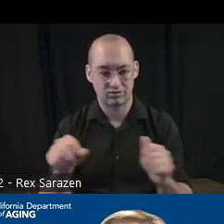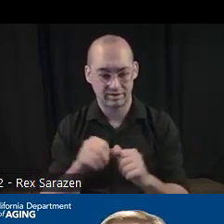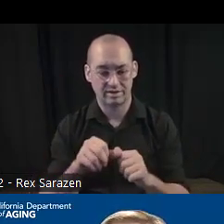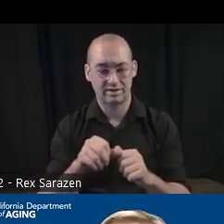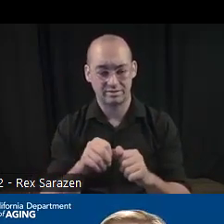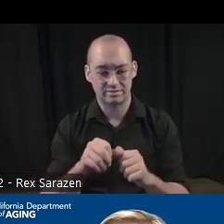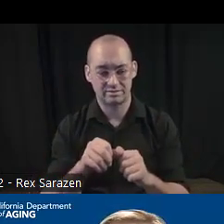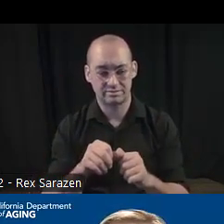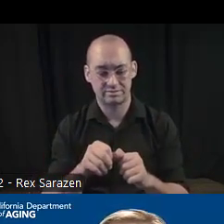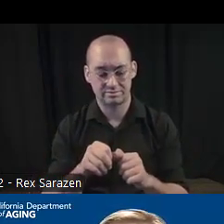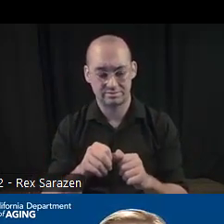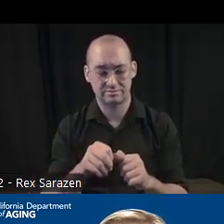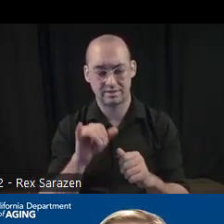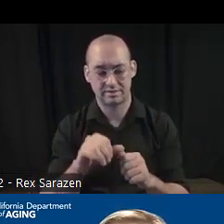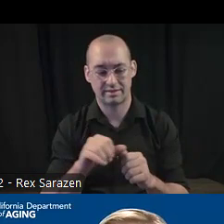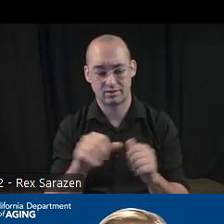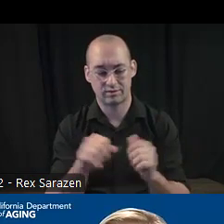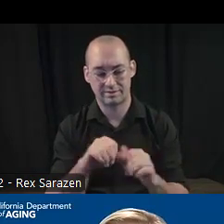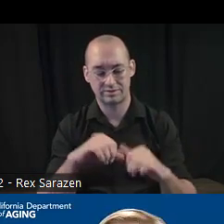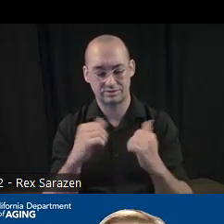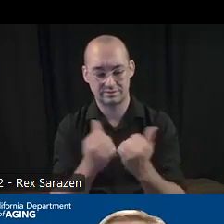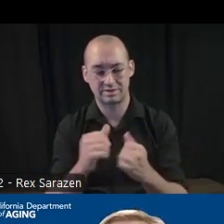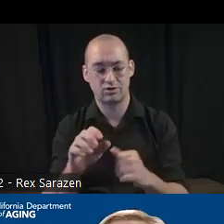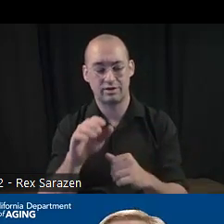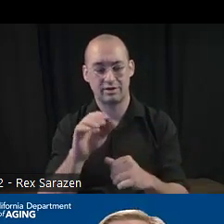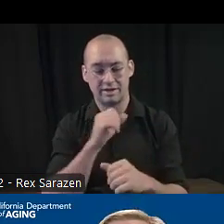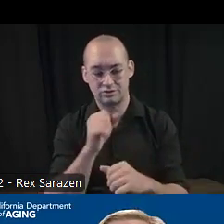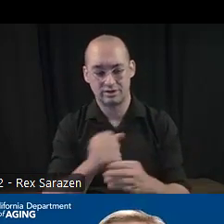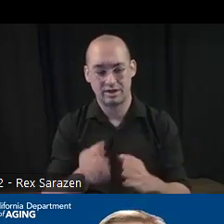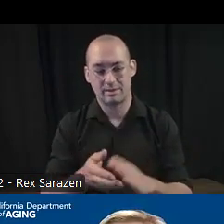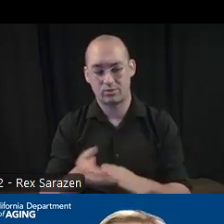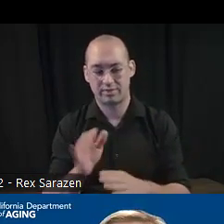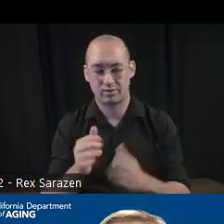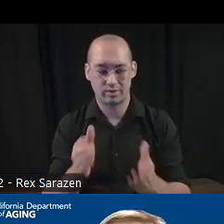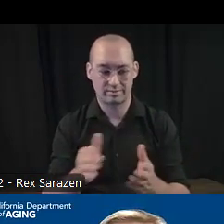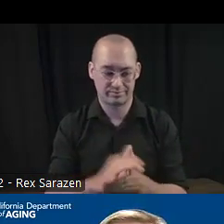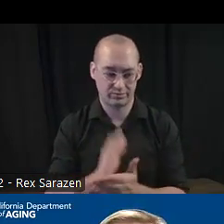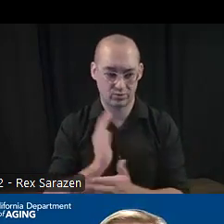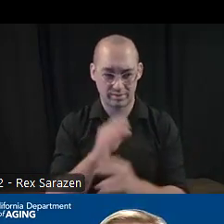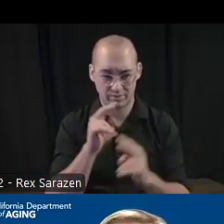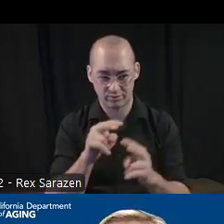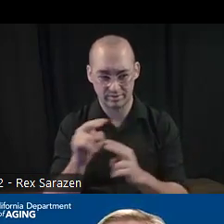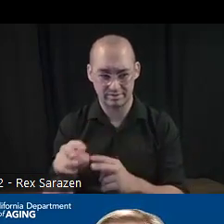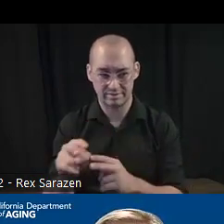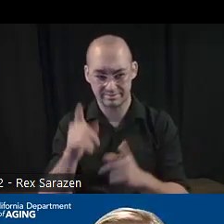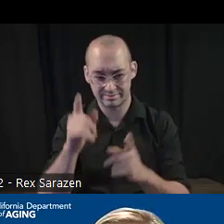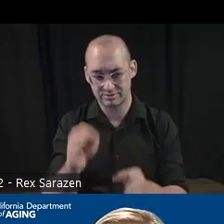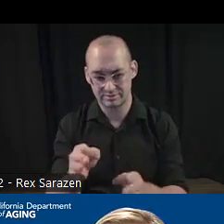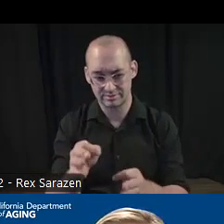which an area agency on aging operates. So we are looking at the designation